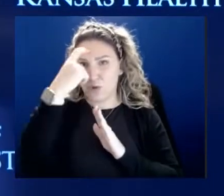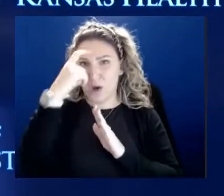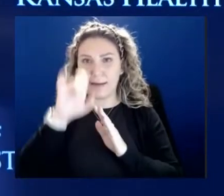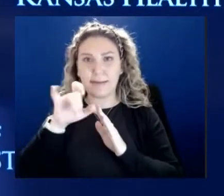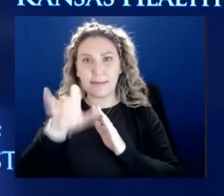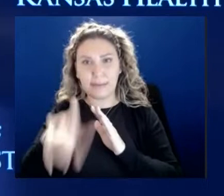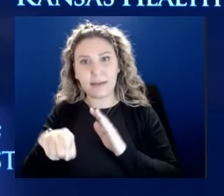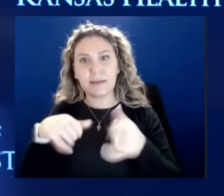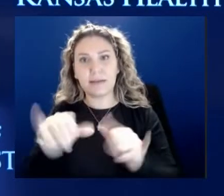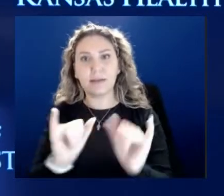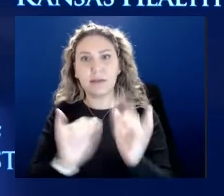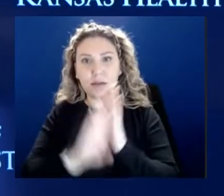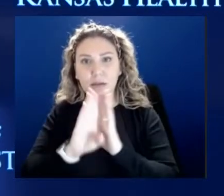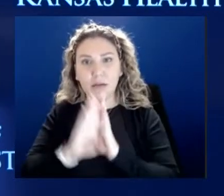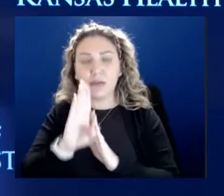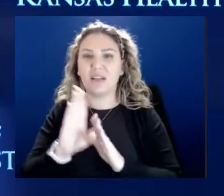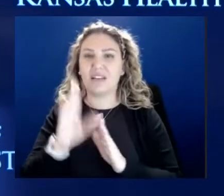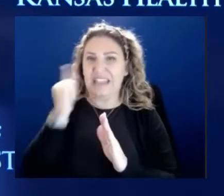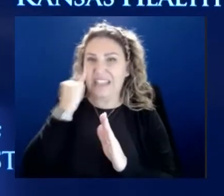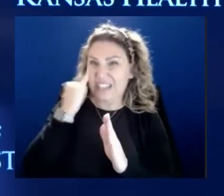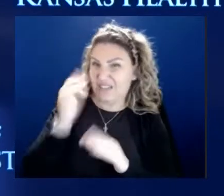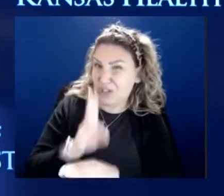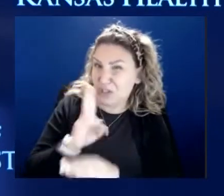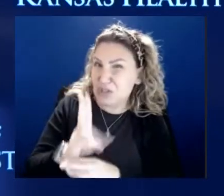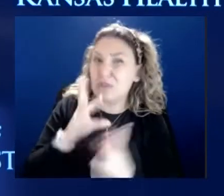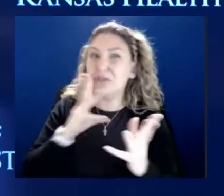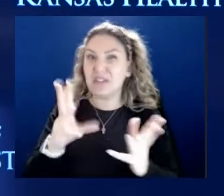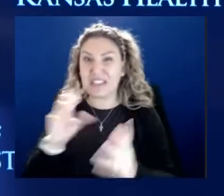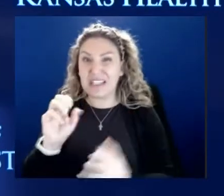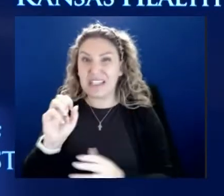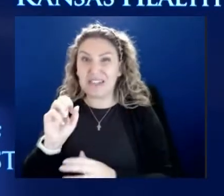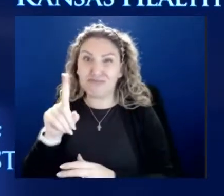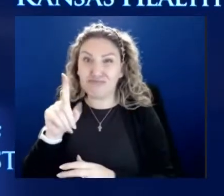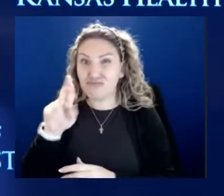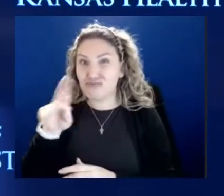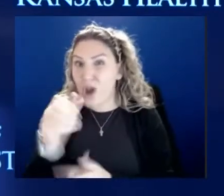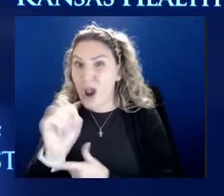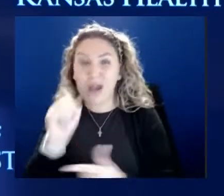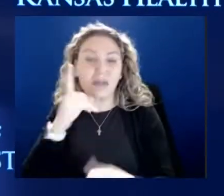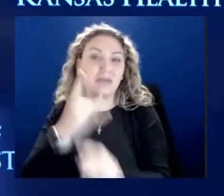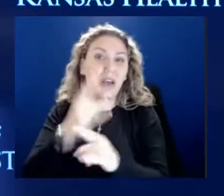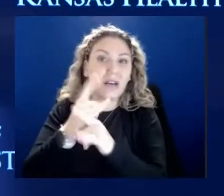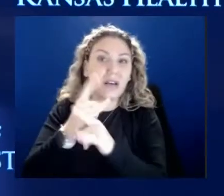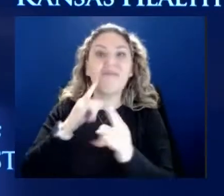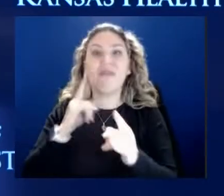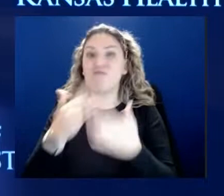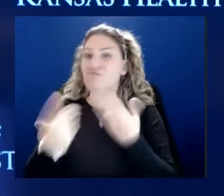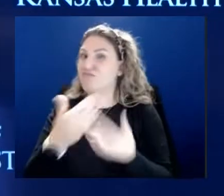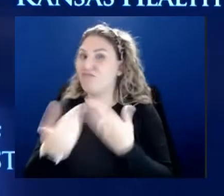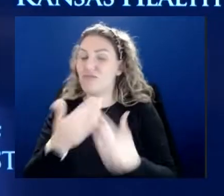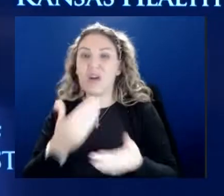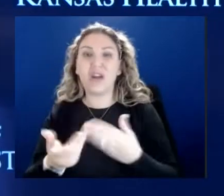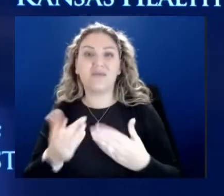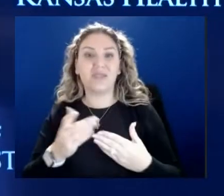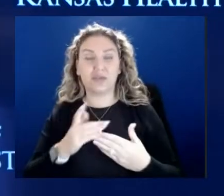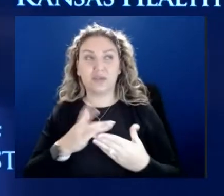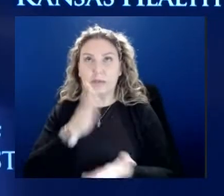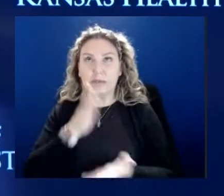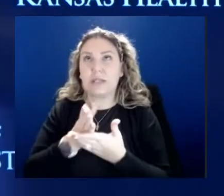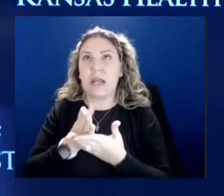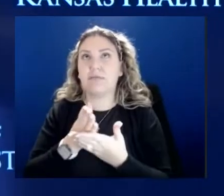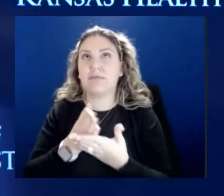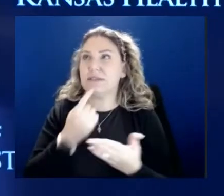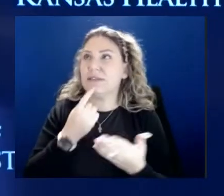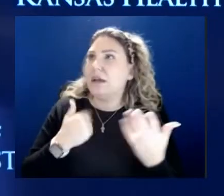is there. So if you have a kiddo that may be depressed or having some anxiety, who then also use substances, and so that filter to stop and say, how I feel in